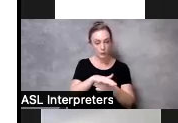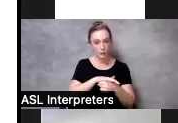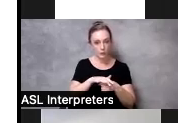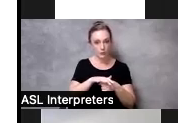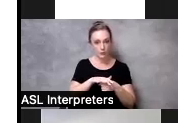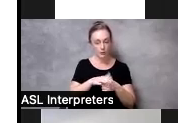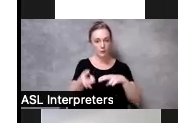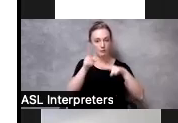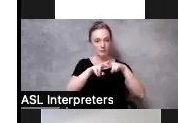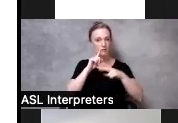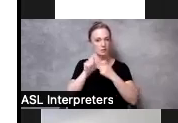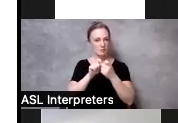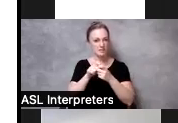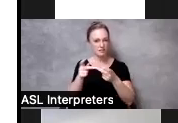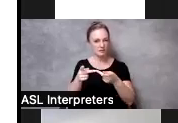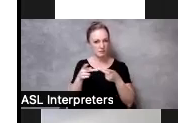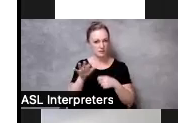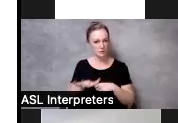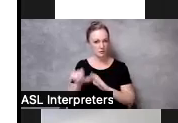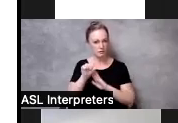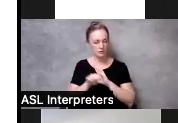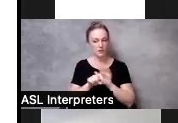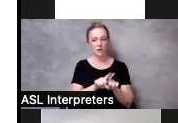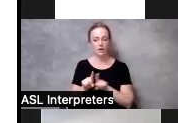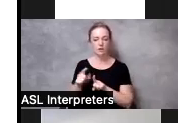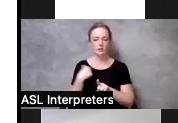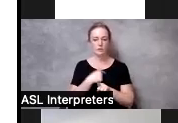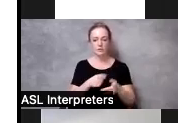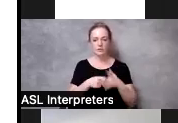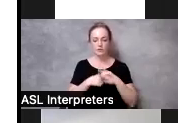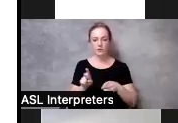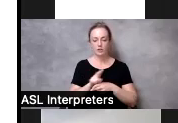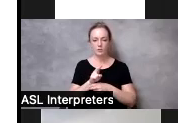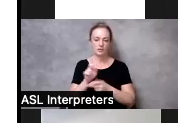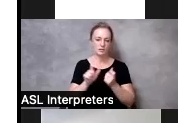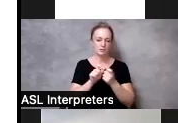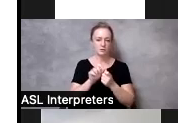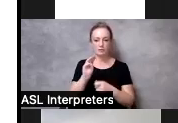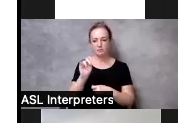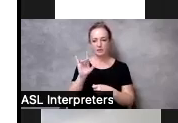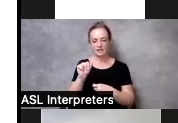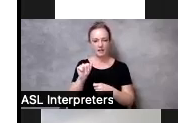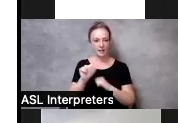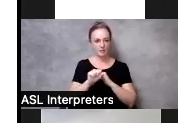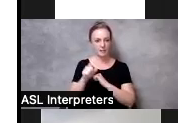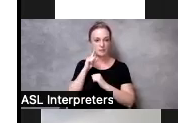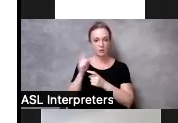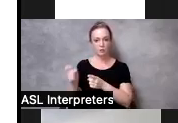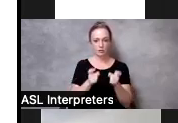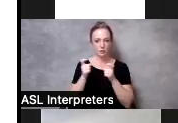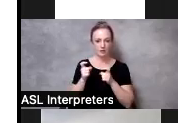of the state. We also began using certain media campaigns for recruitment of